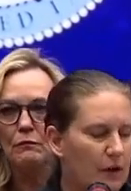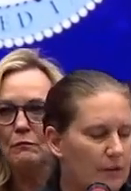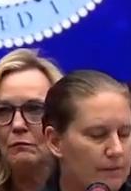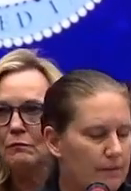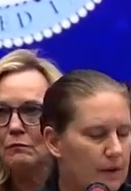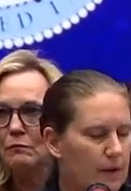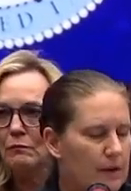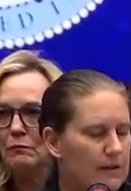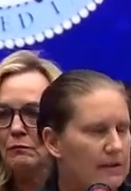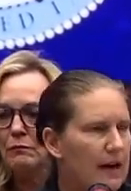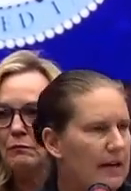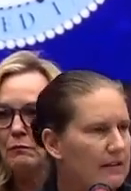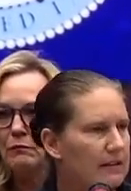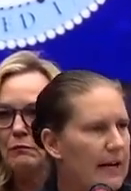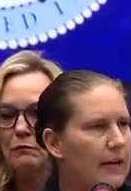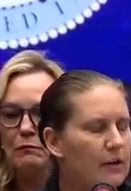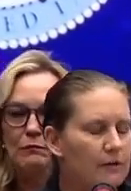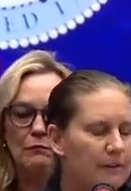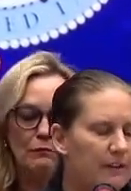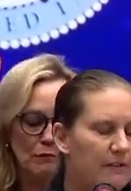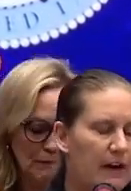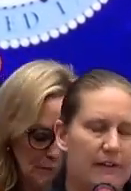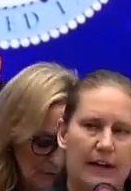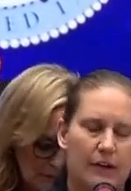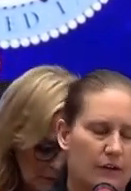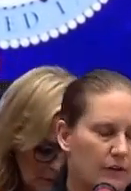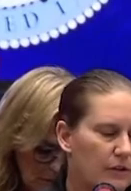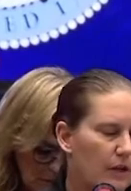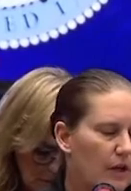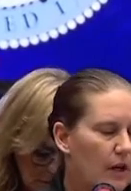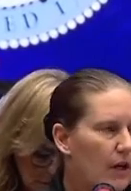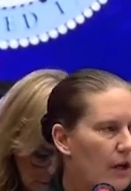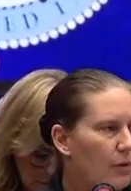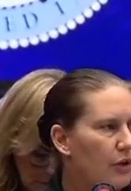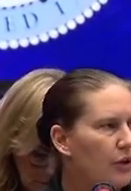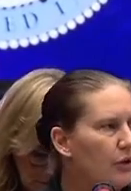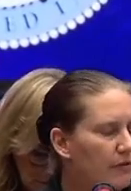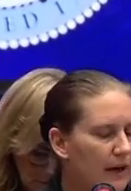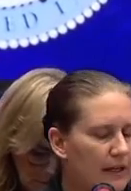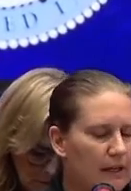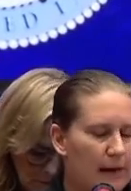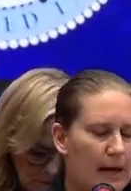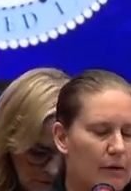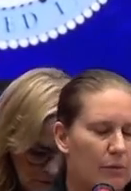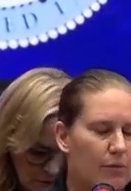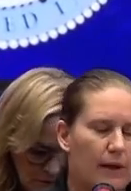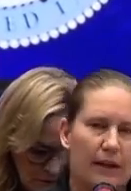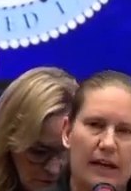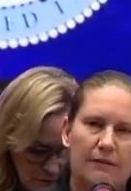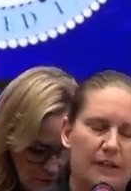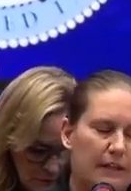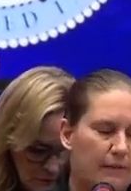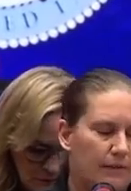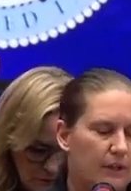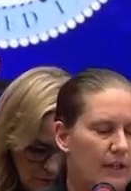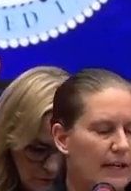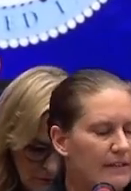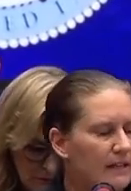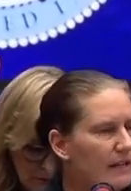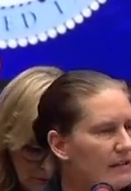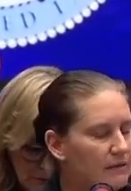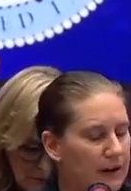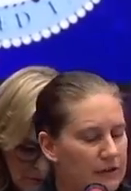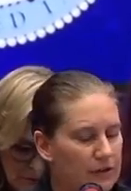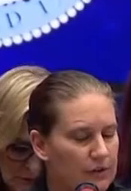7th start. The size, 855 acres. We're unified in command, LAFD,